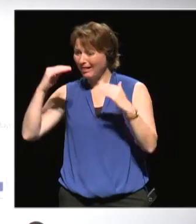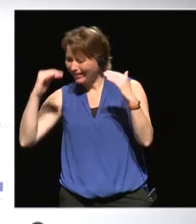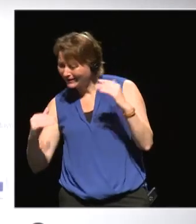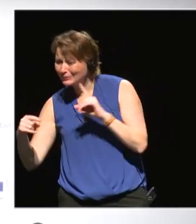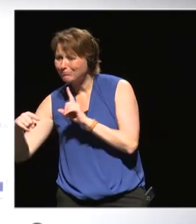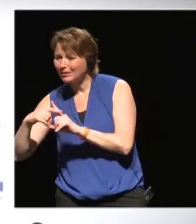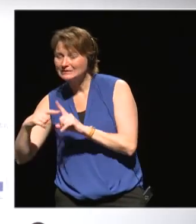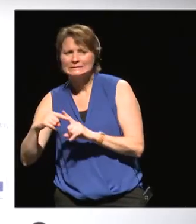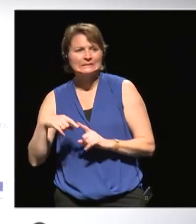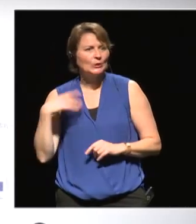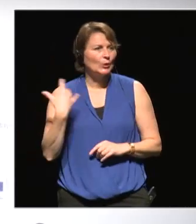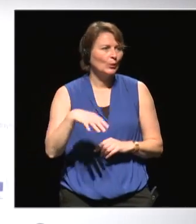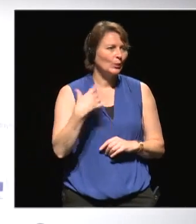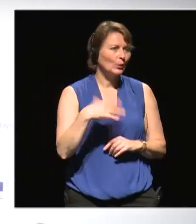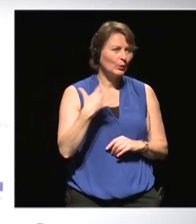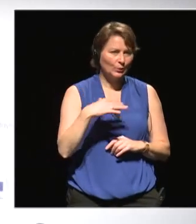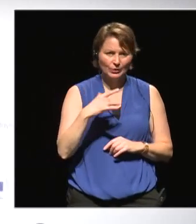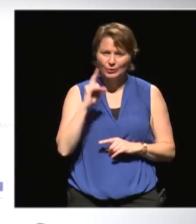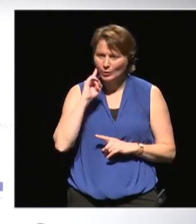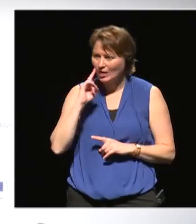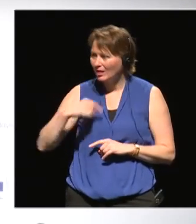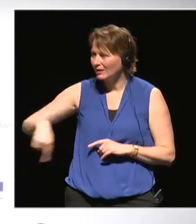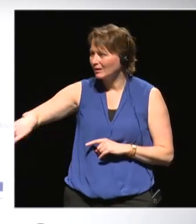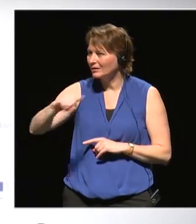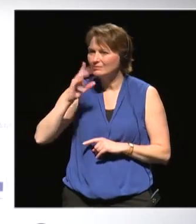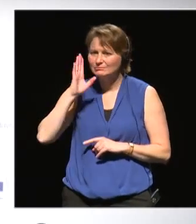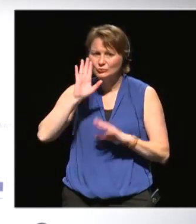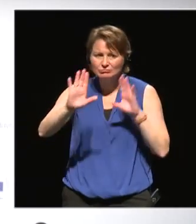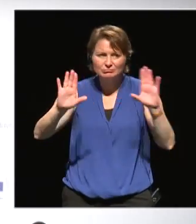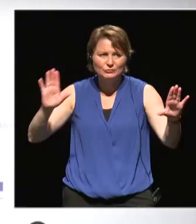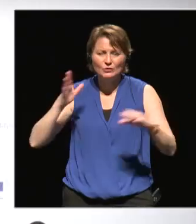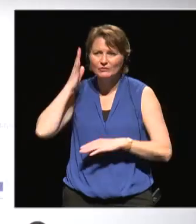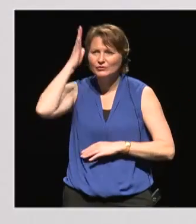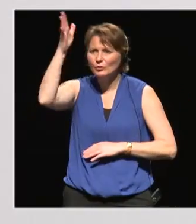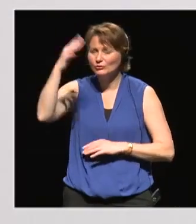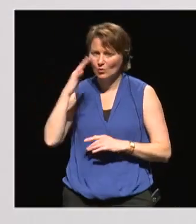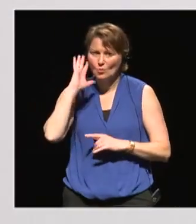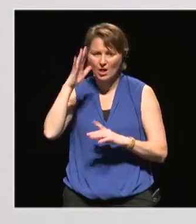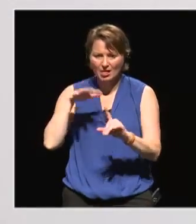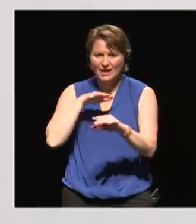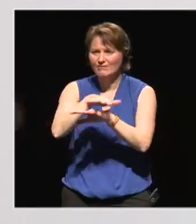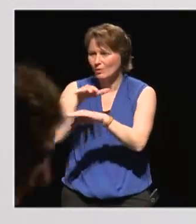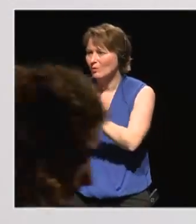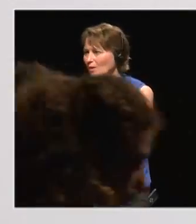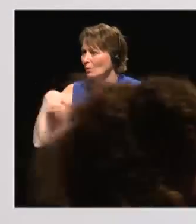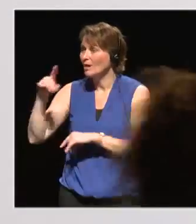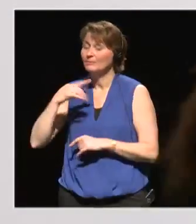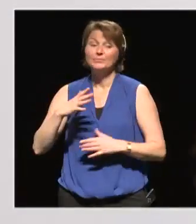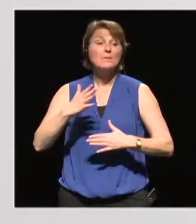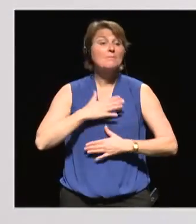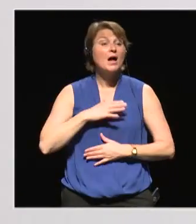this has direct consequences to all our futures and obviously to my country. My country is in the Himalayas.